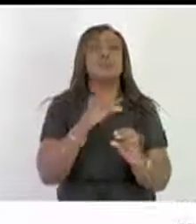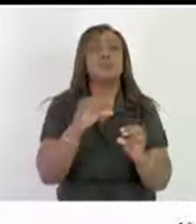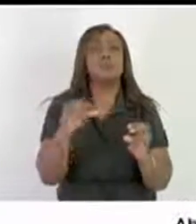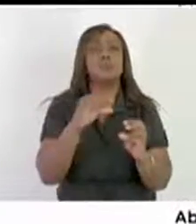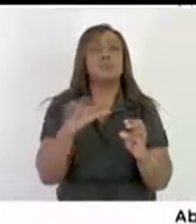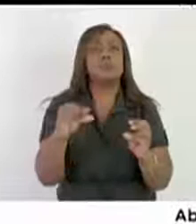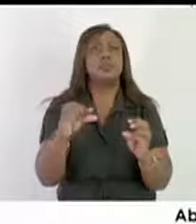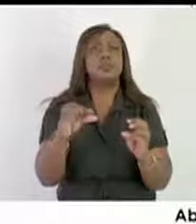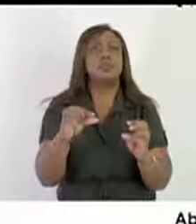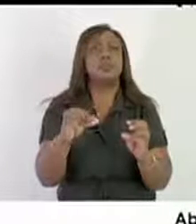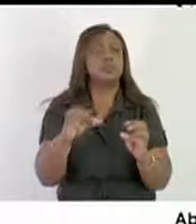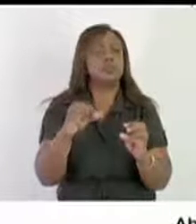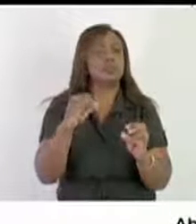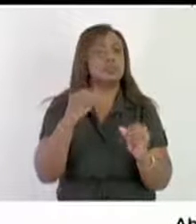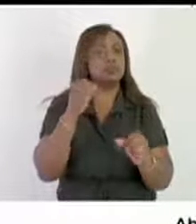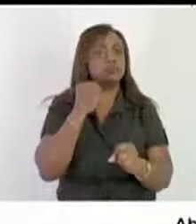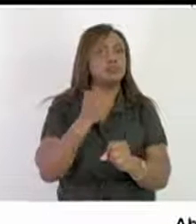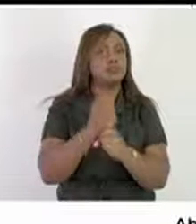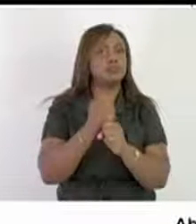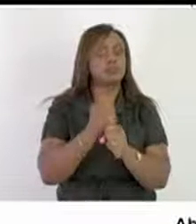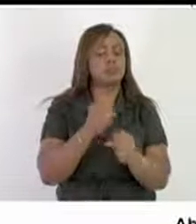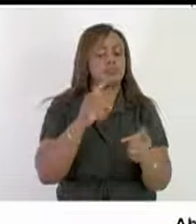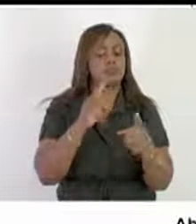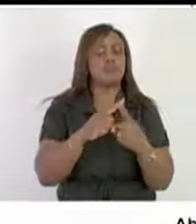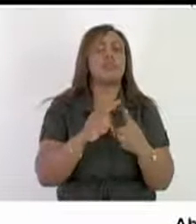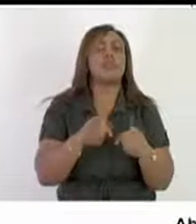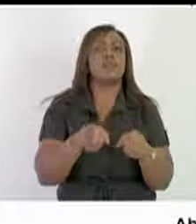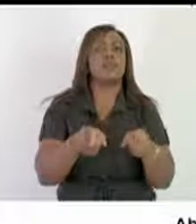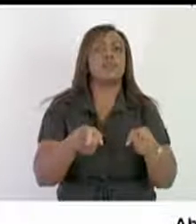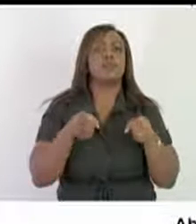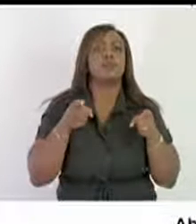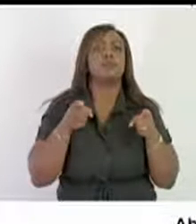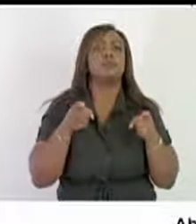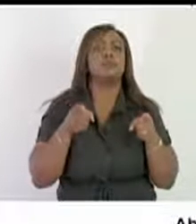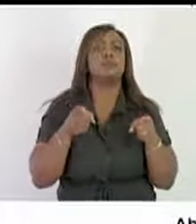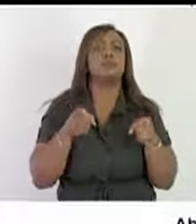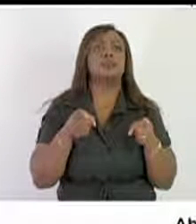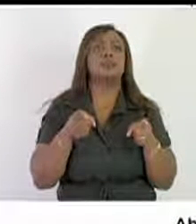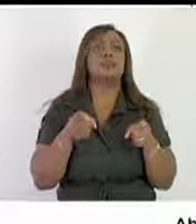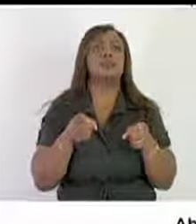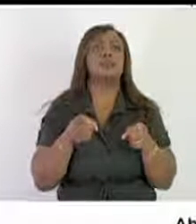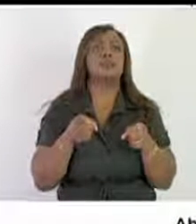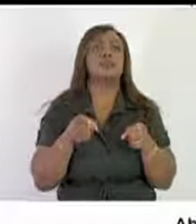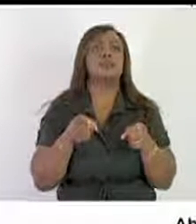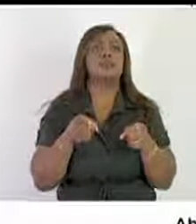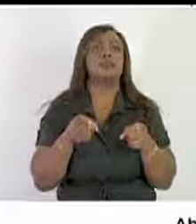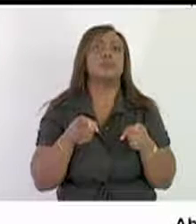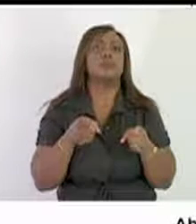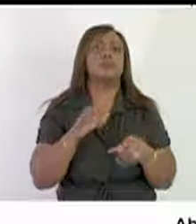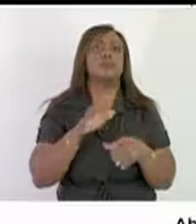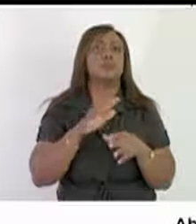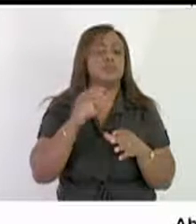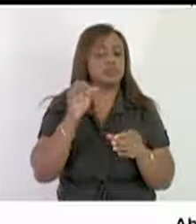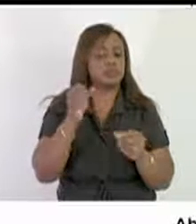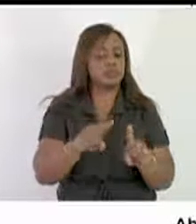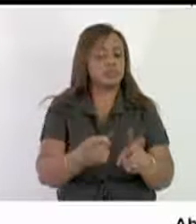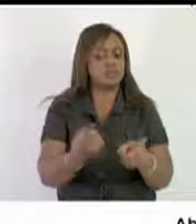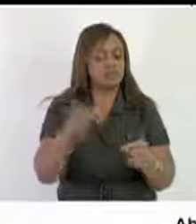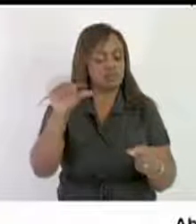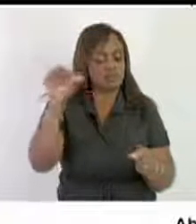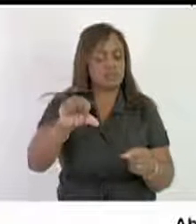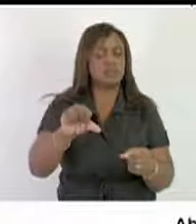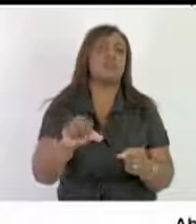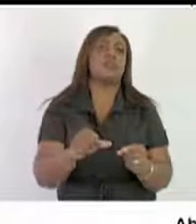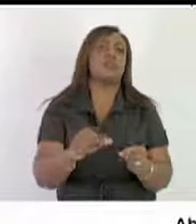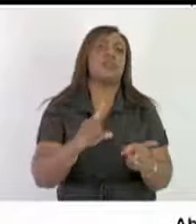words that you have to learn. Risky, the word risky means involving the possibility of something bad happening. Impact,